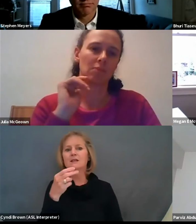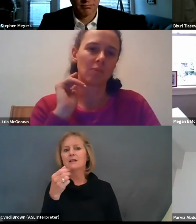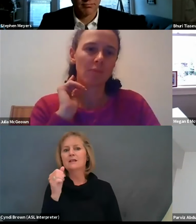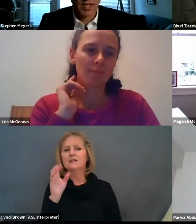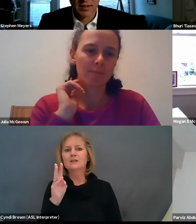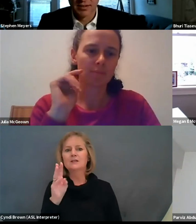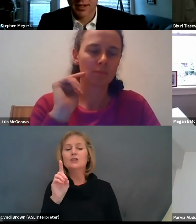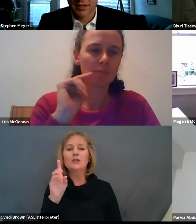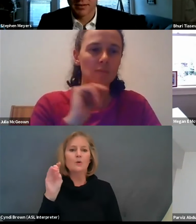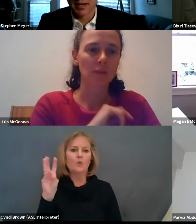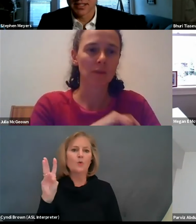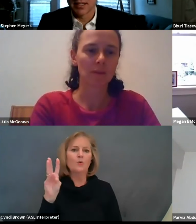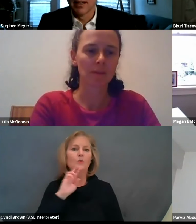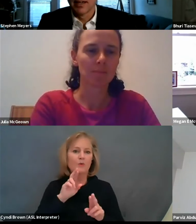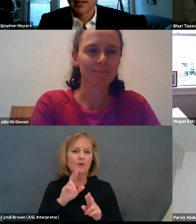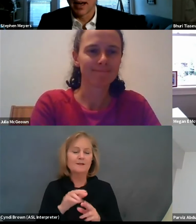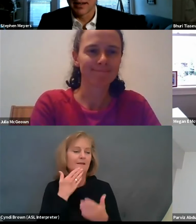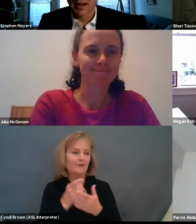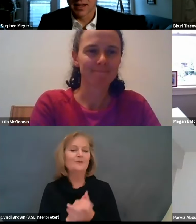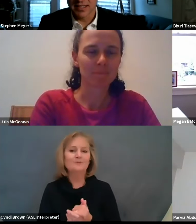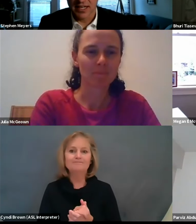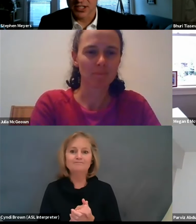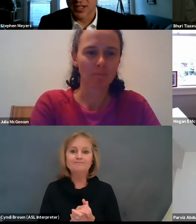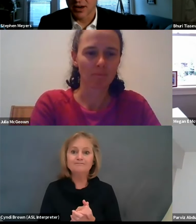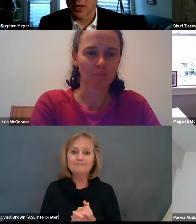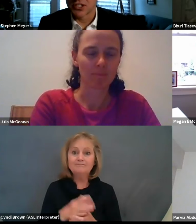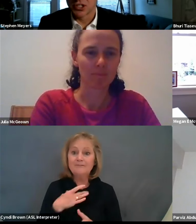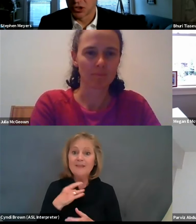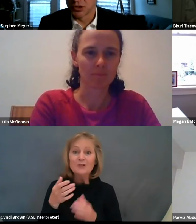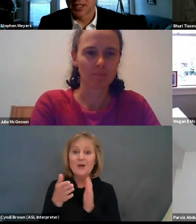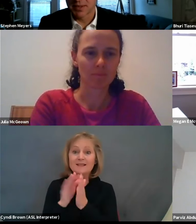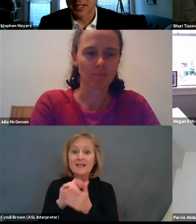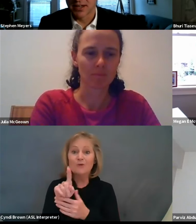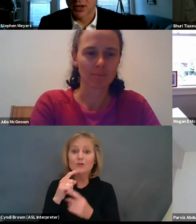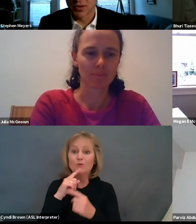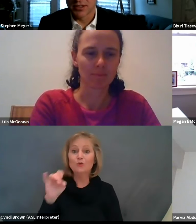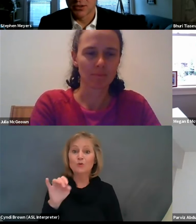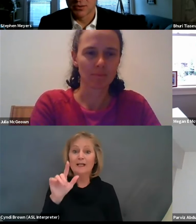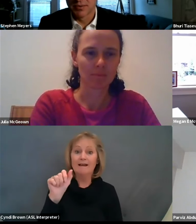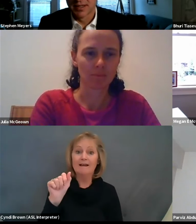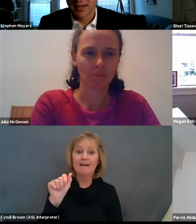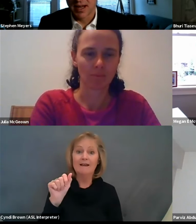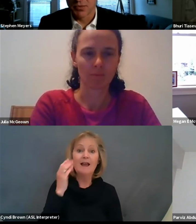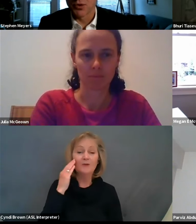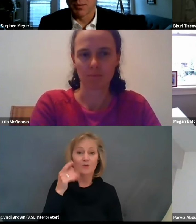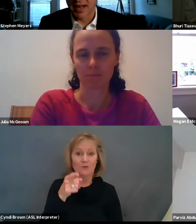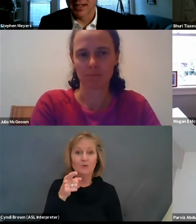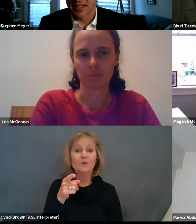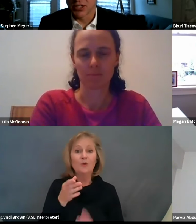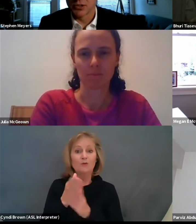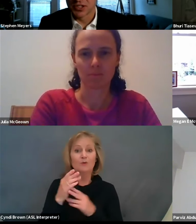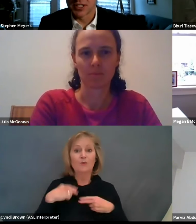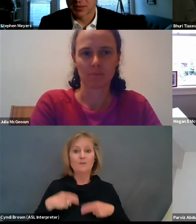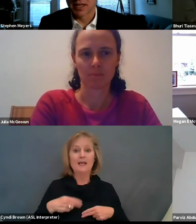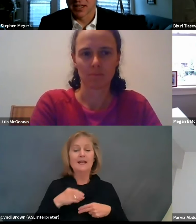you. Thank you. Excellent. Yeah, I'd like to ask that question to Julia, because I know that you, through Humanity